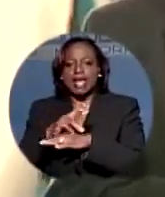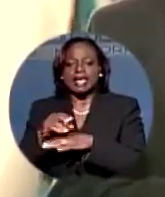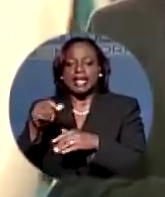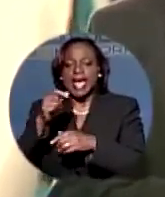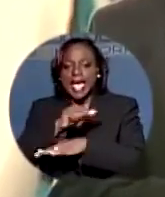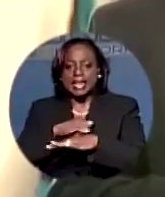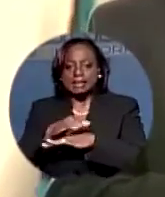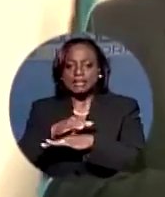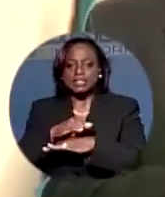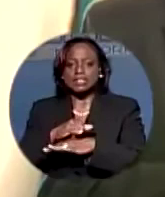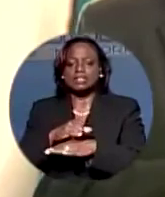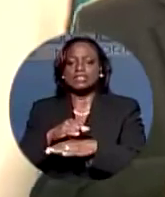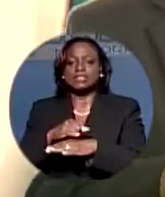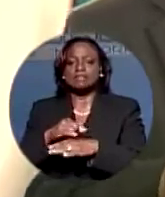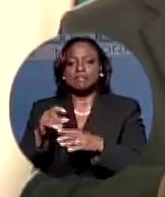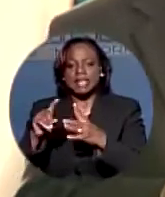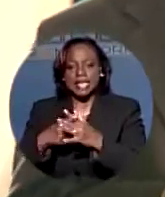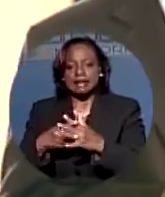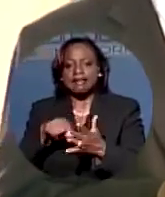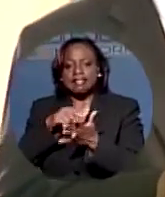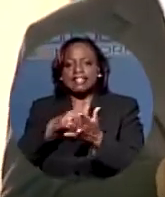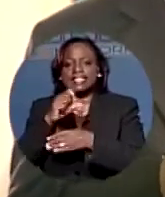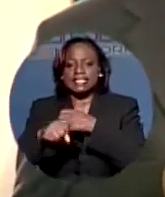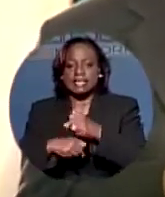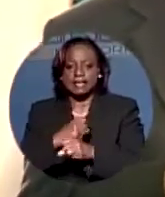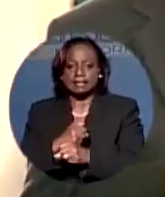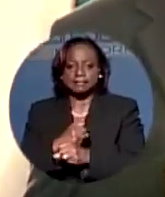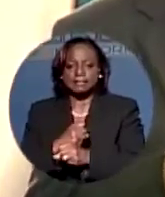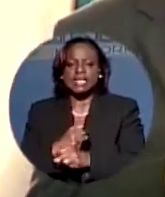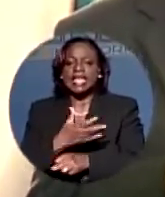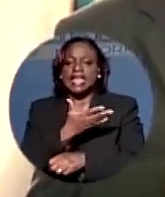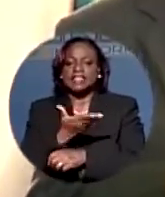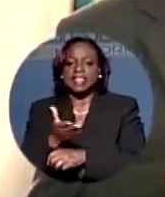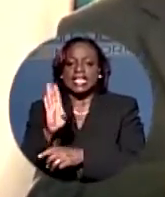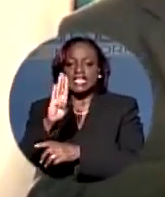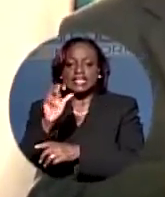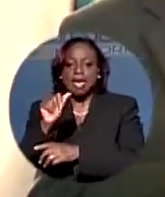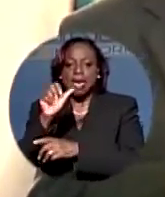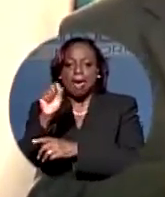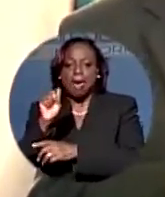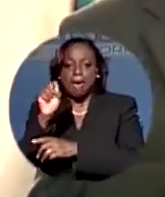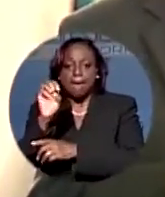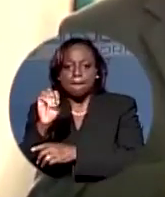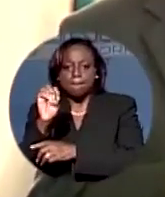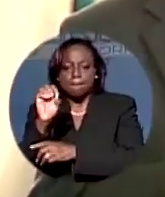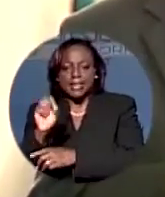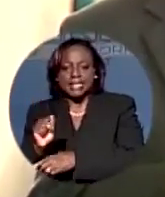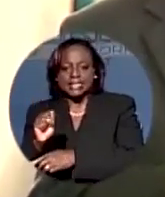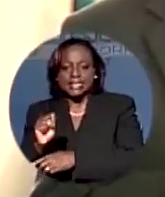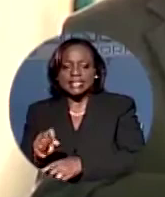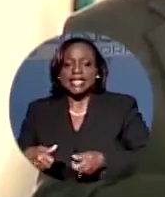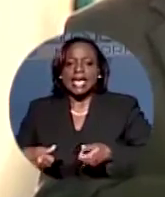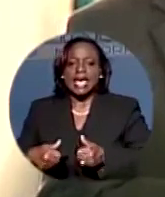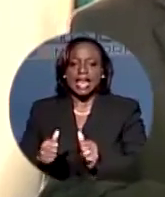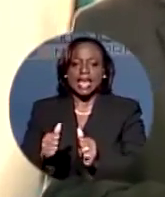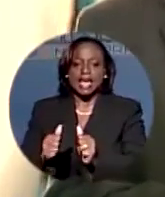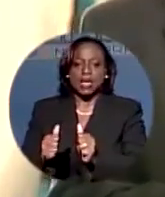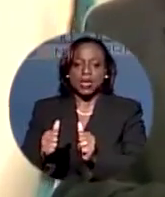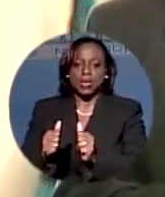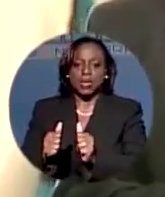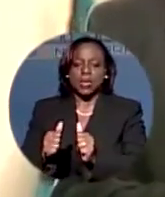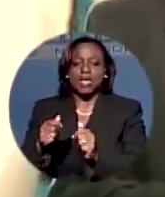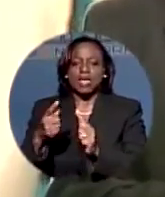year. These bases allow the realization of the Defense Force's aim